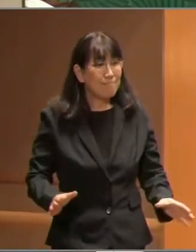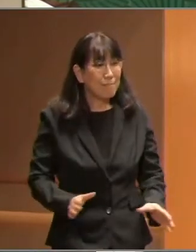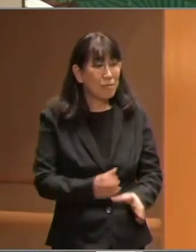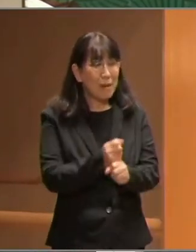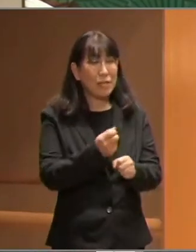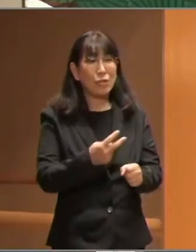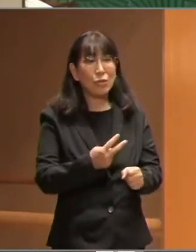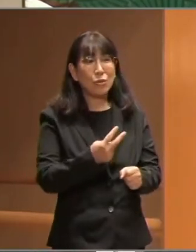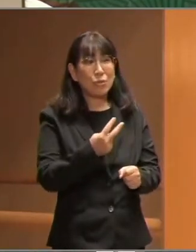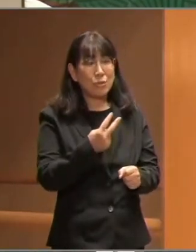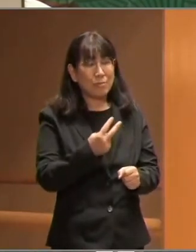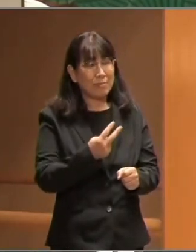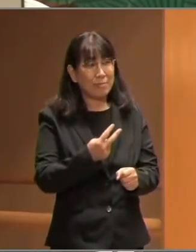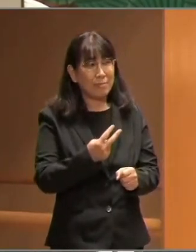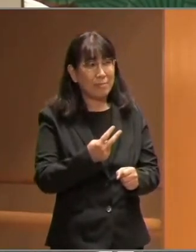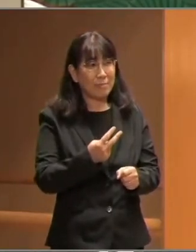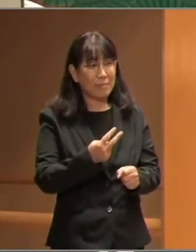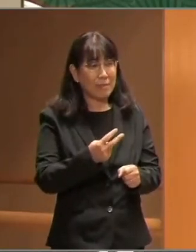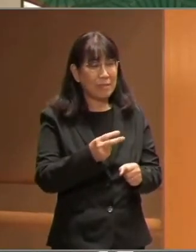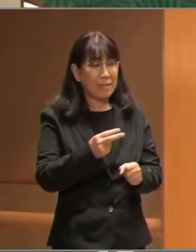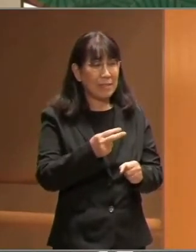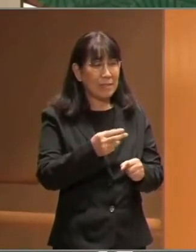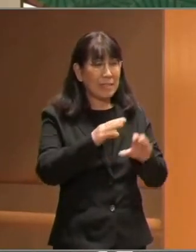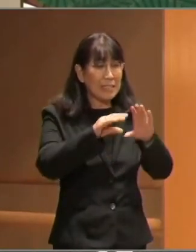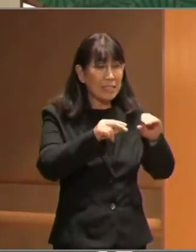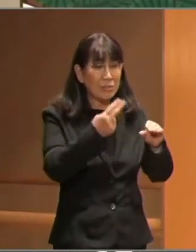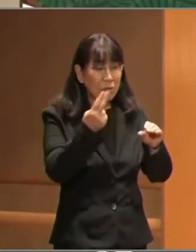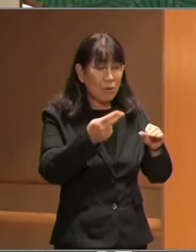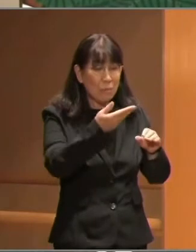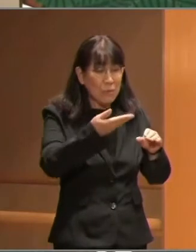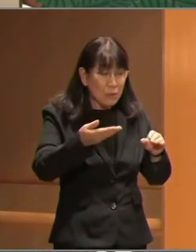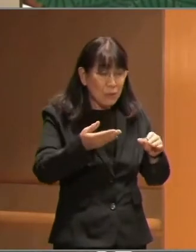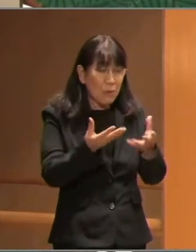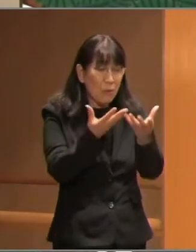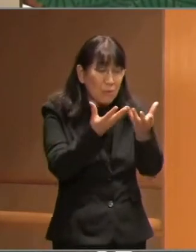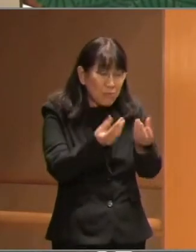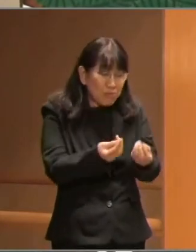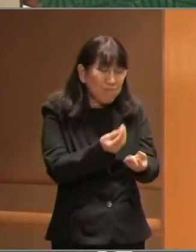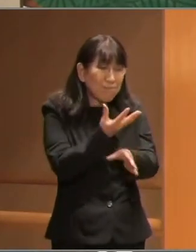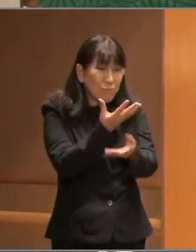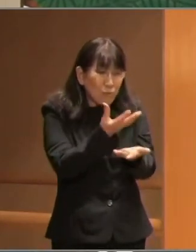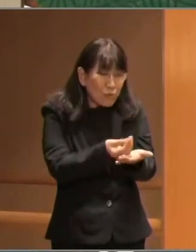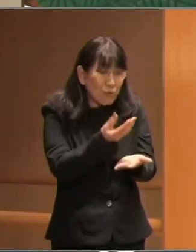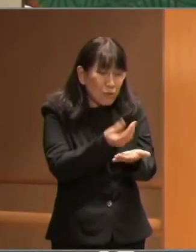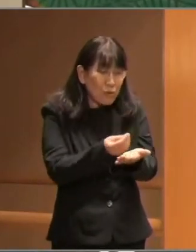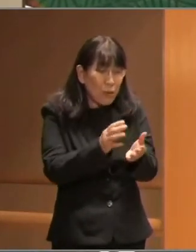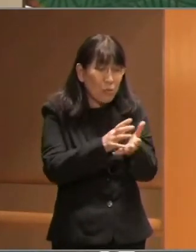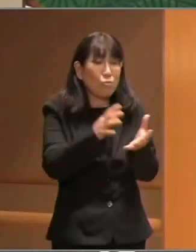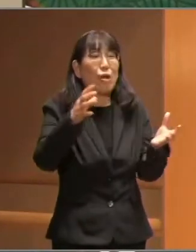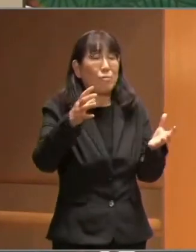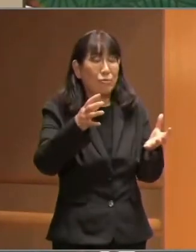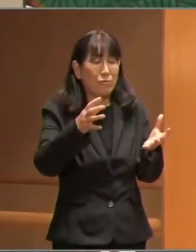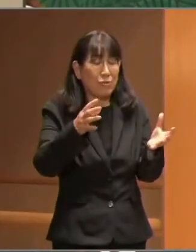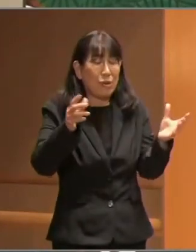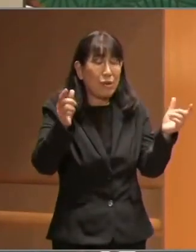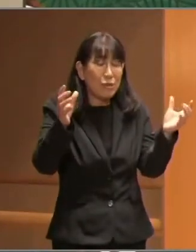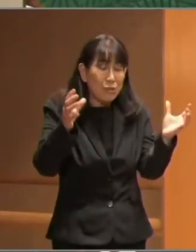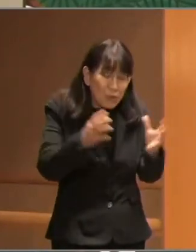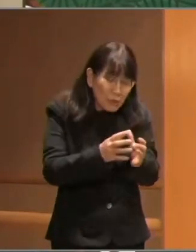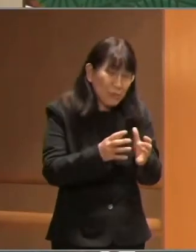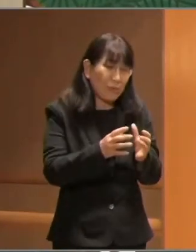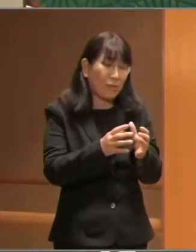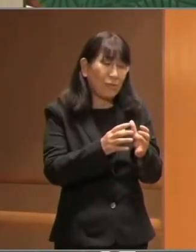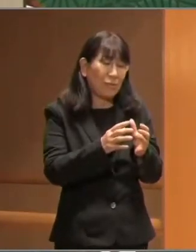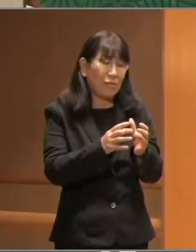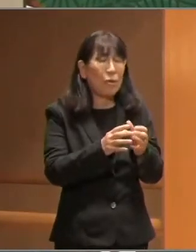the metal one is soft. So with absorption of moisture, it